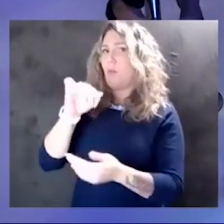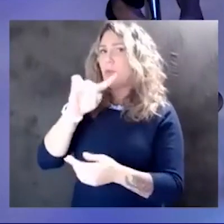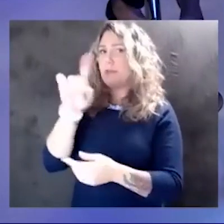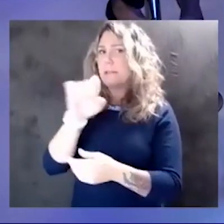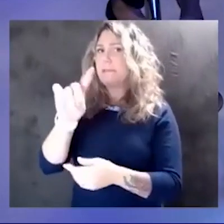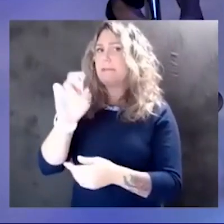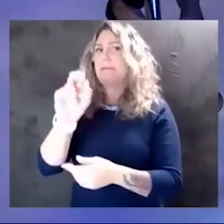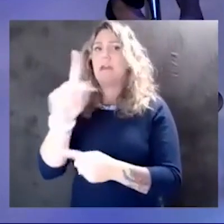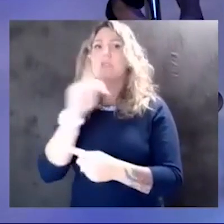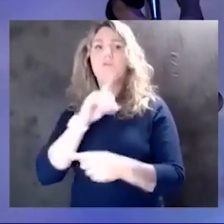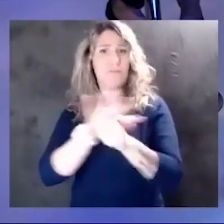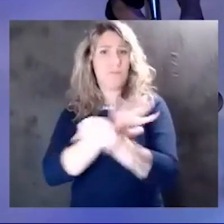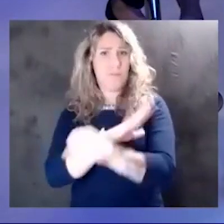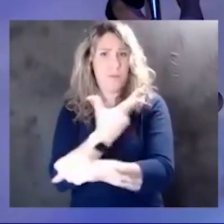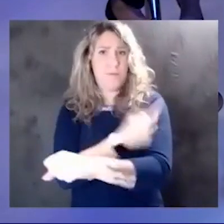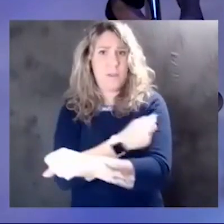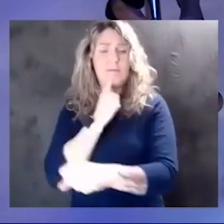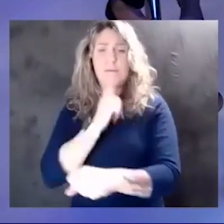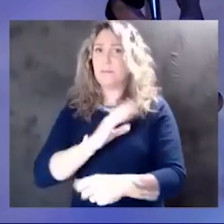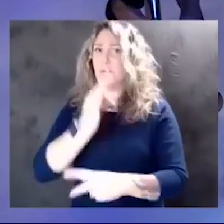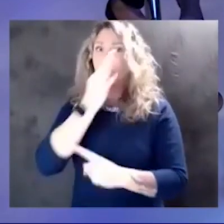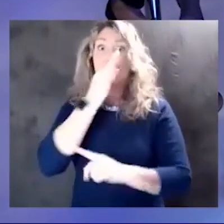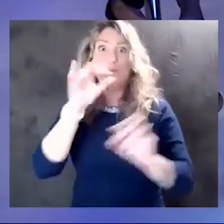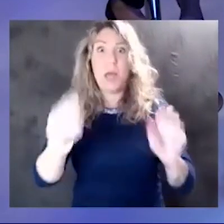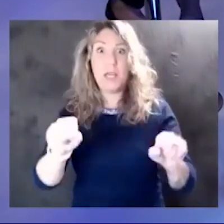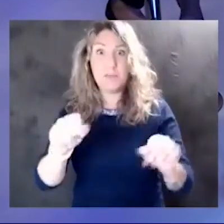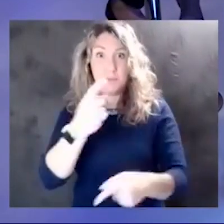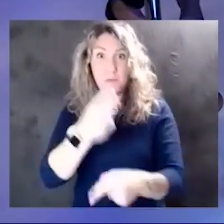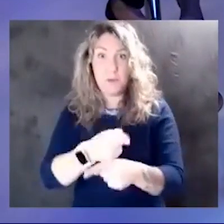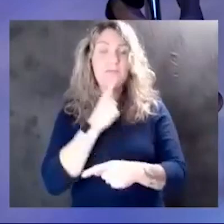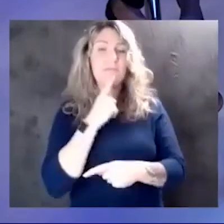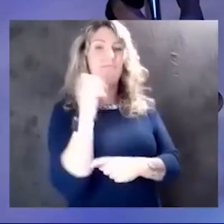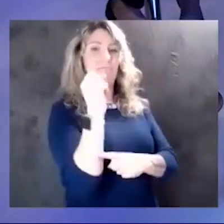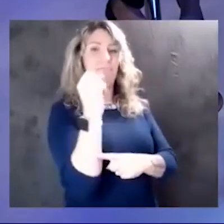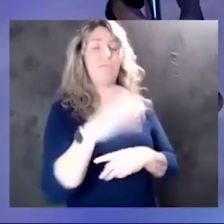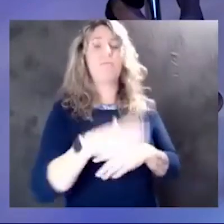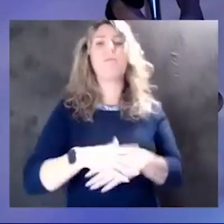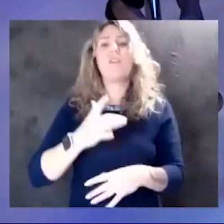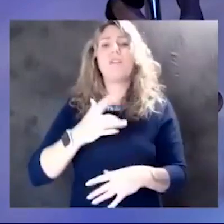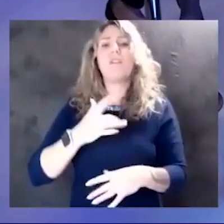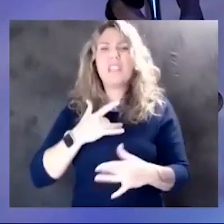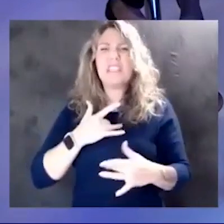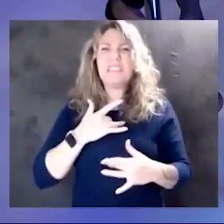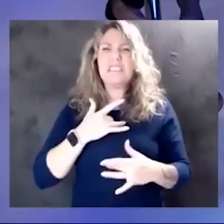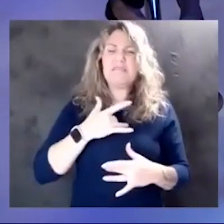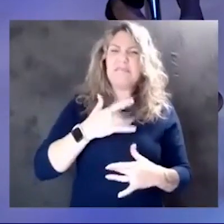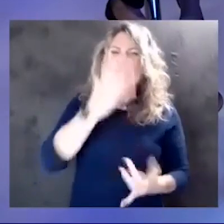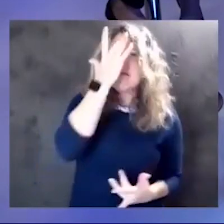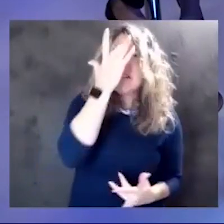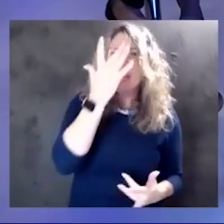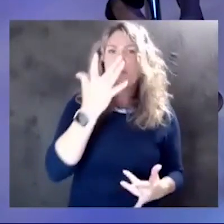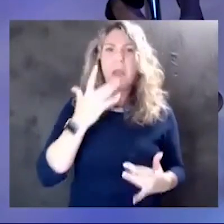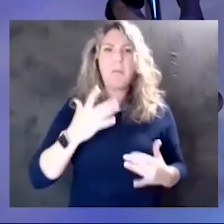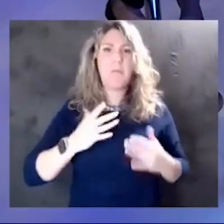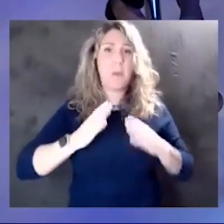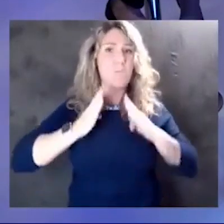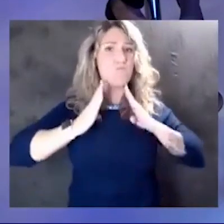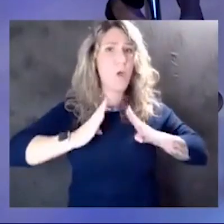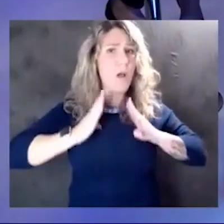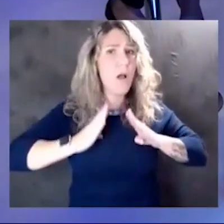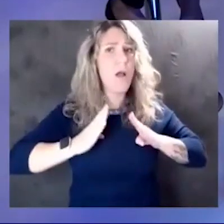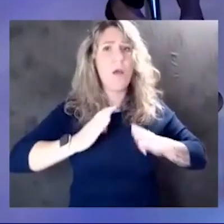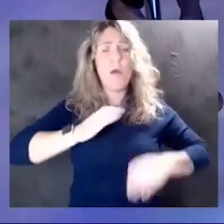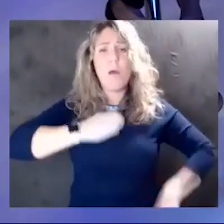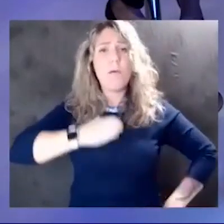Yes. Almost as soon as you possibly could be vaccinated. You started to feel sick, thought you might have bronchitis, but turns out